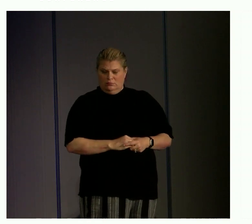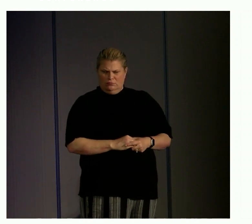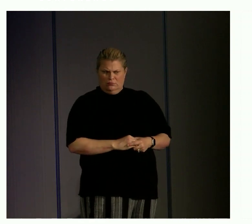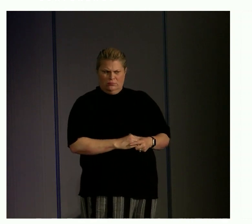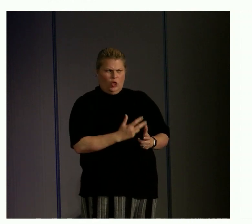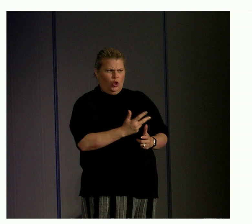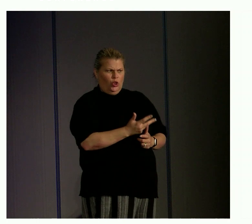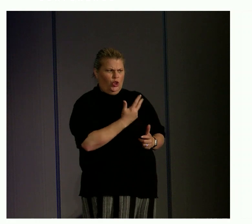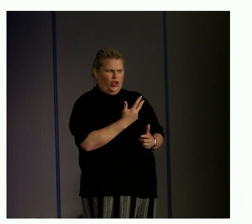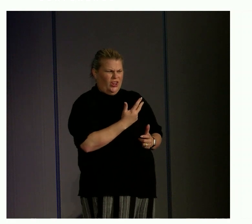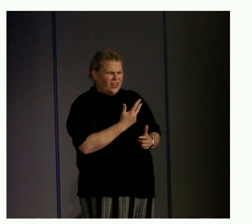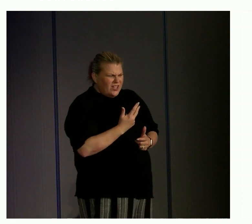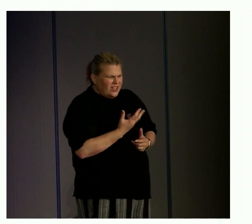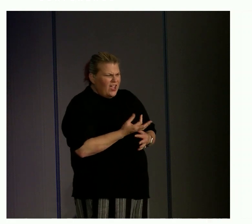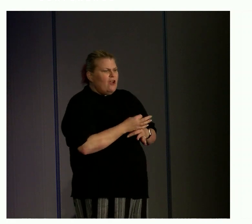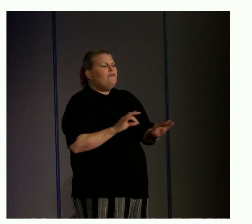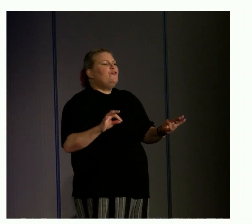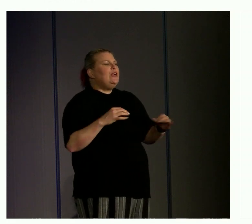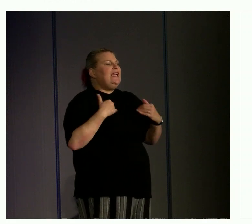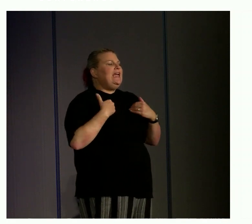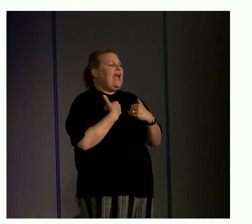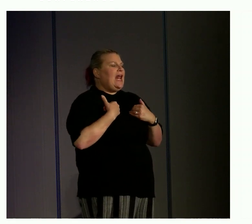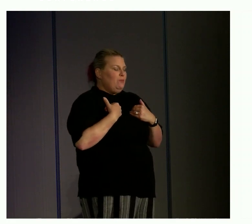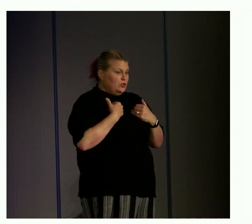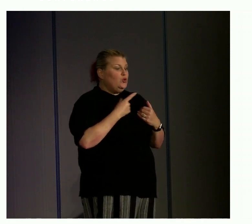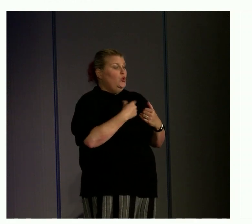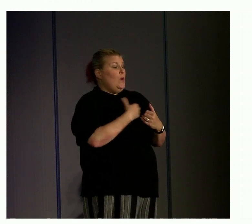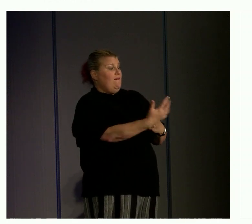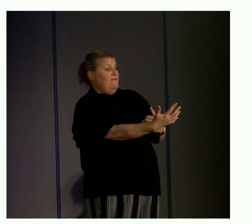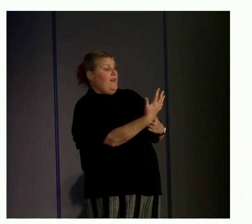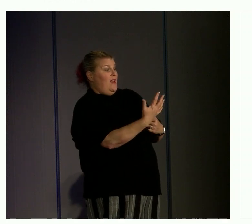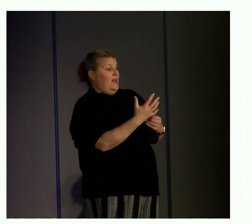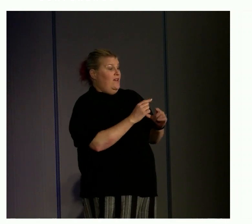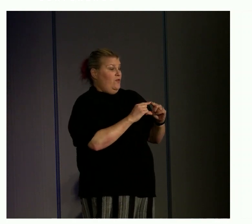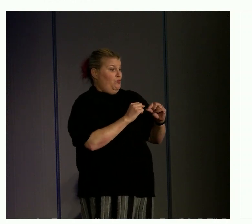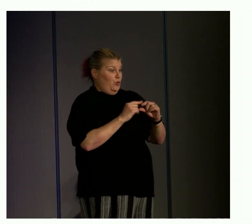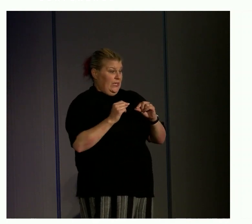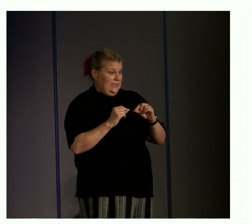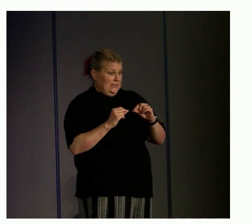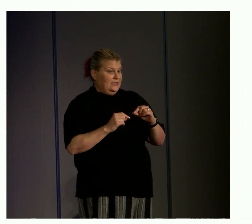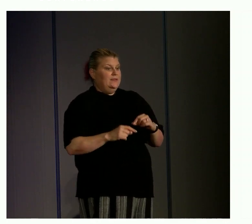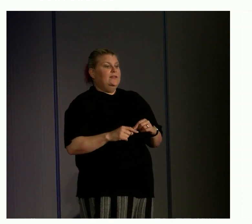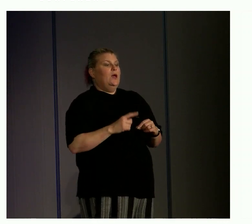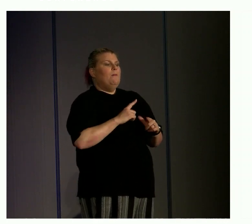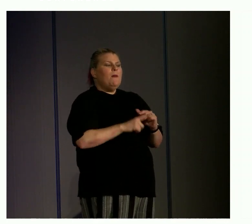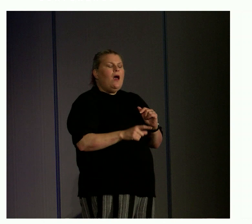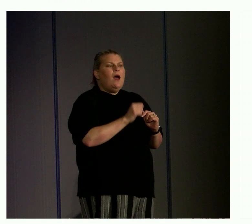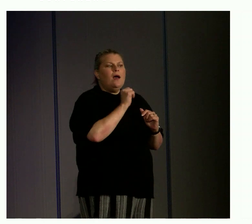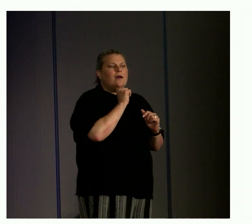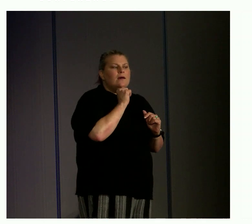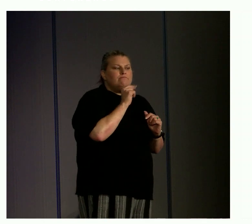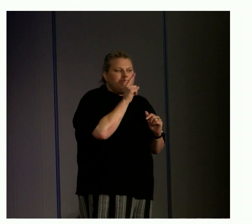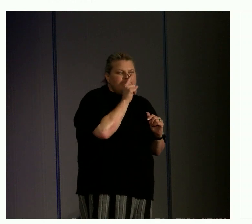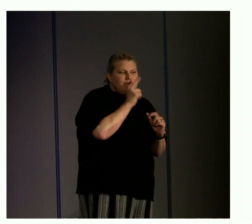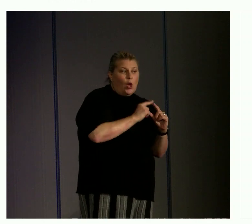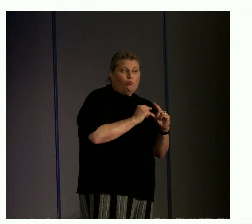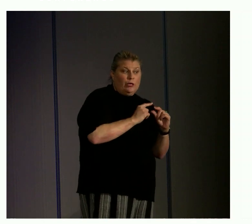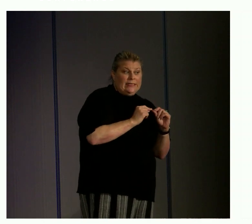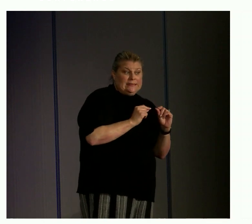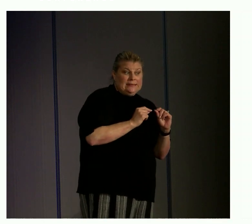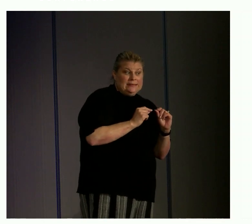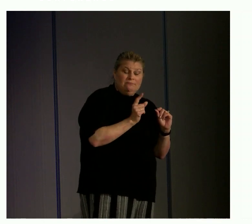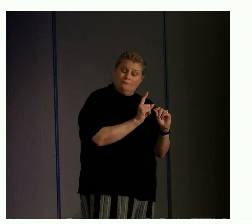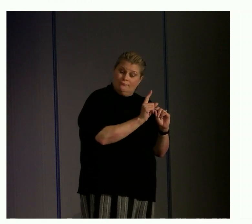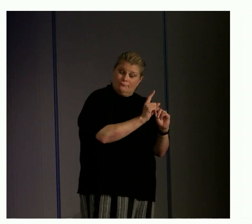you have 5 bricks, you had 5 bricks, but in fact they are not bricks. They are not LEGO